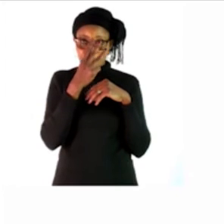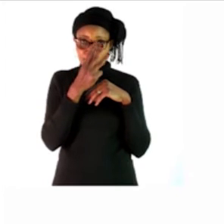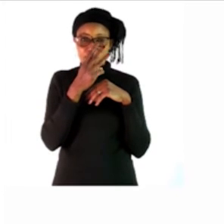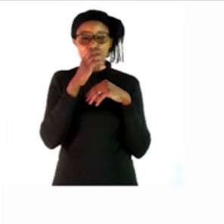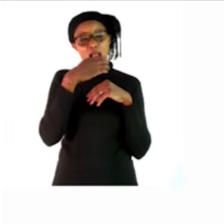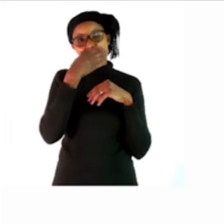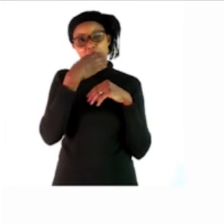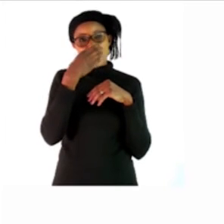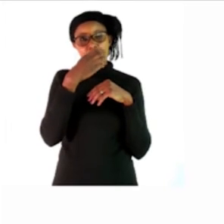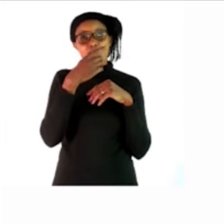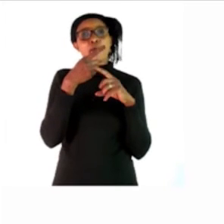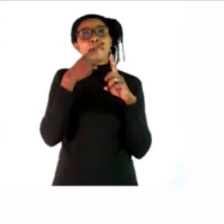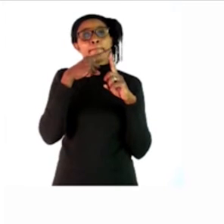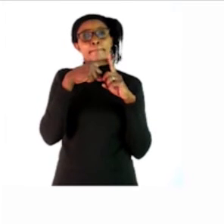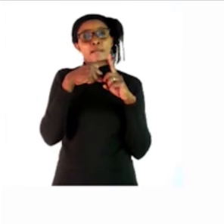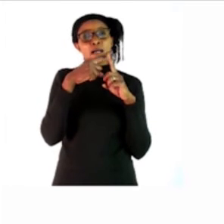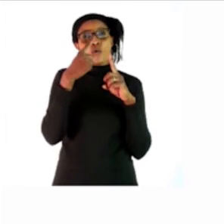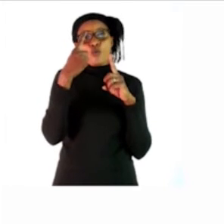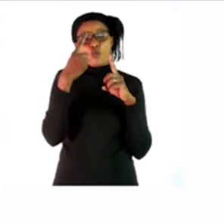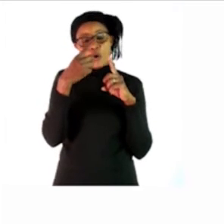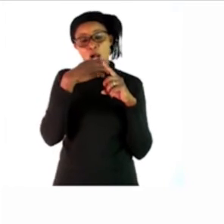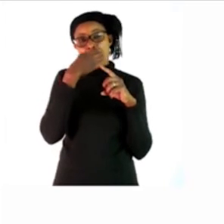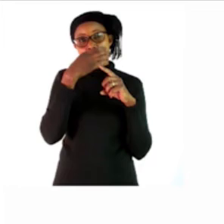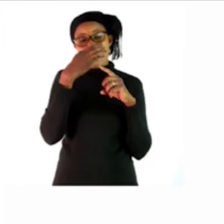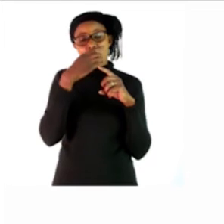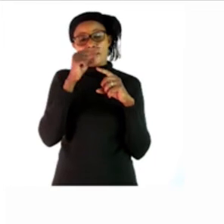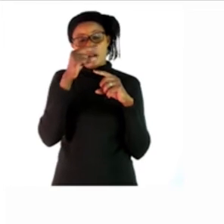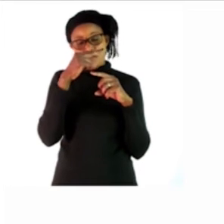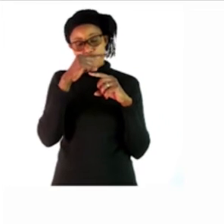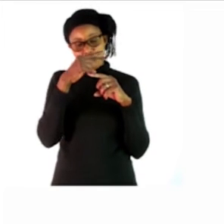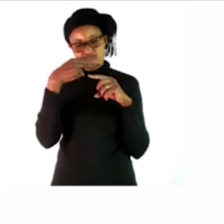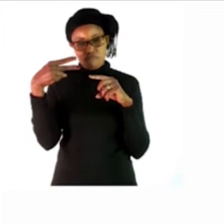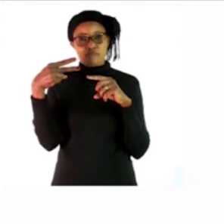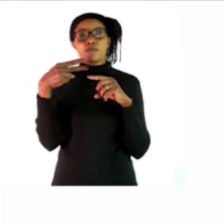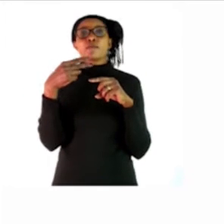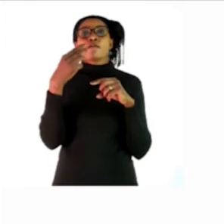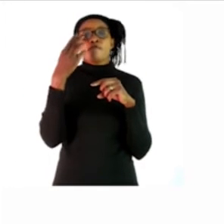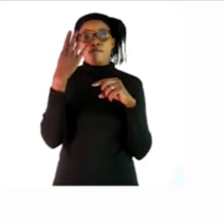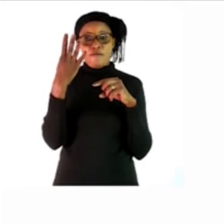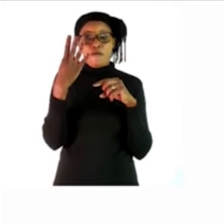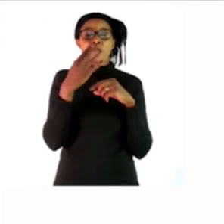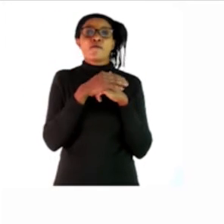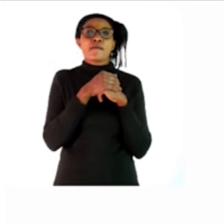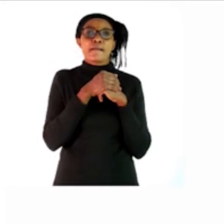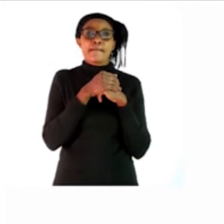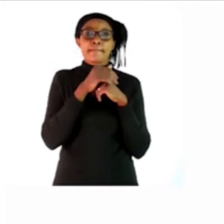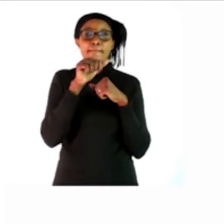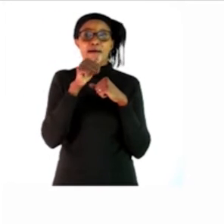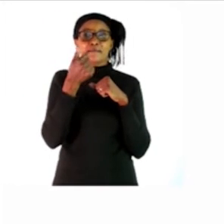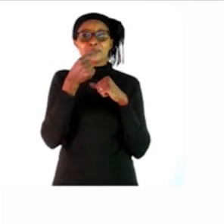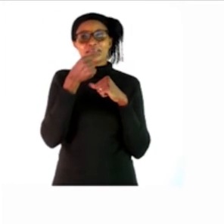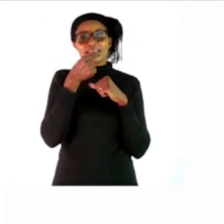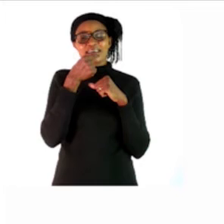apple, and the answer is 4. The next fruit that you have to do on your own